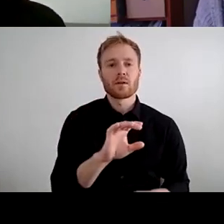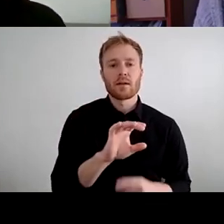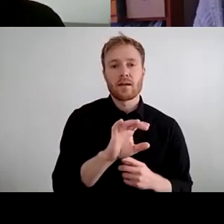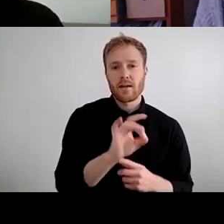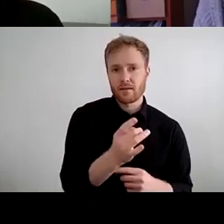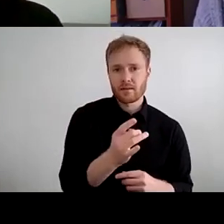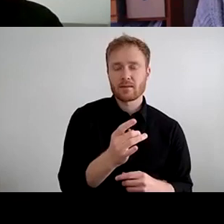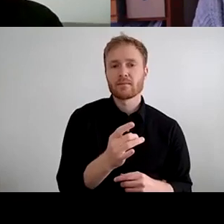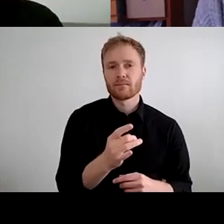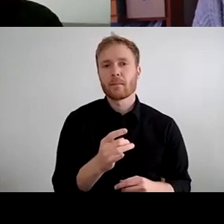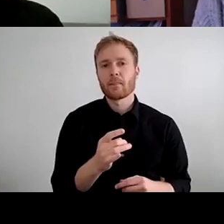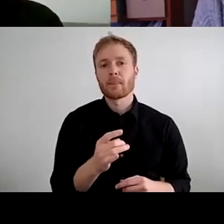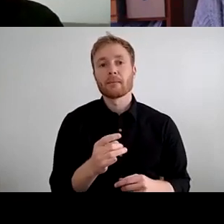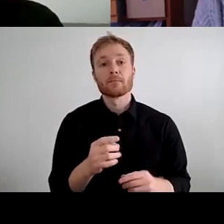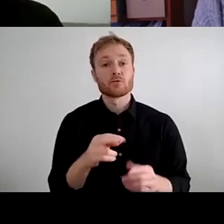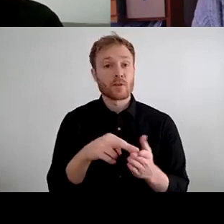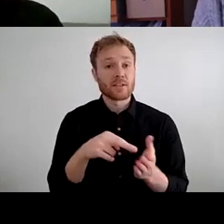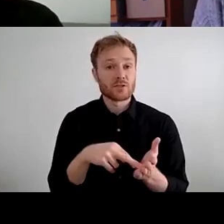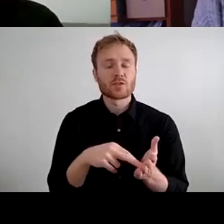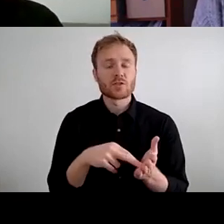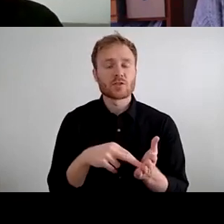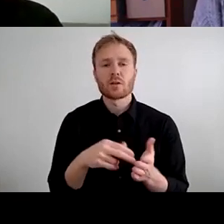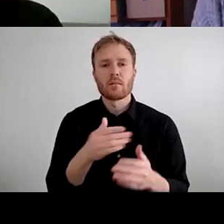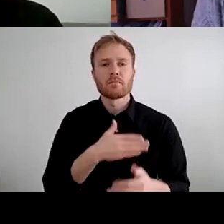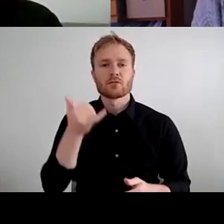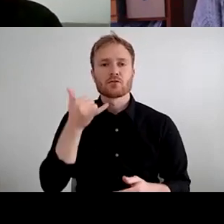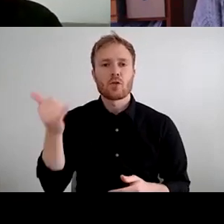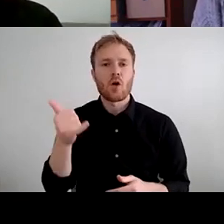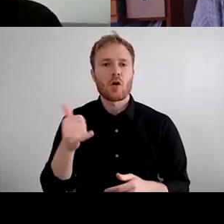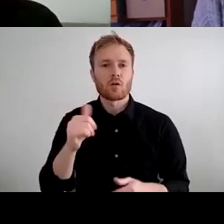council meetings, please call this clerk's office at